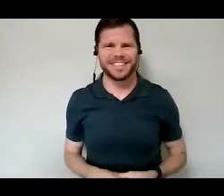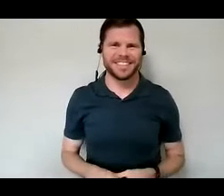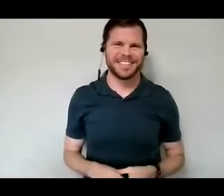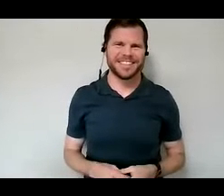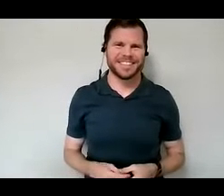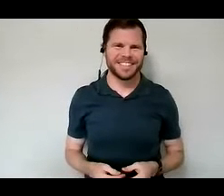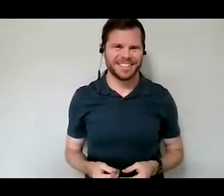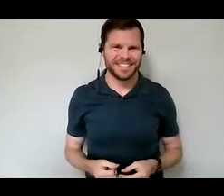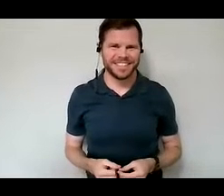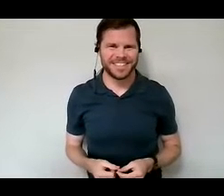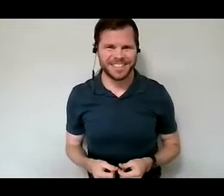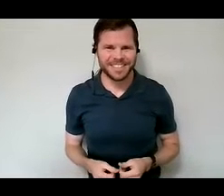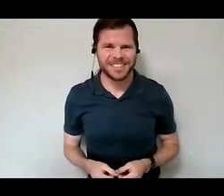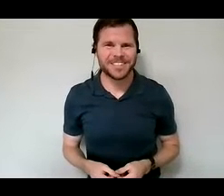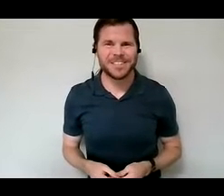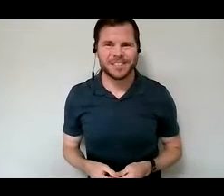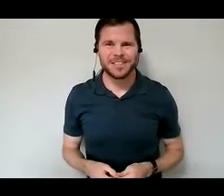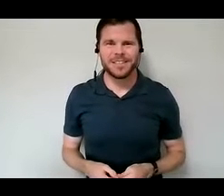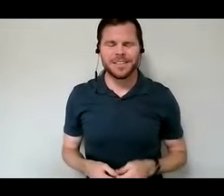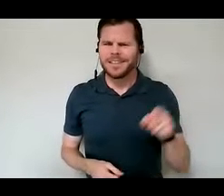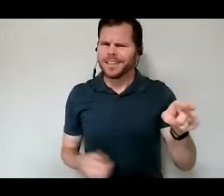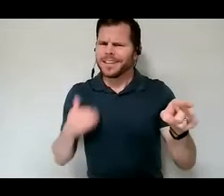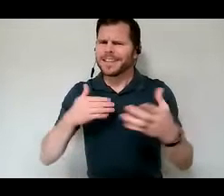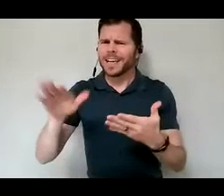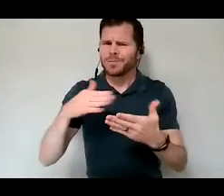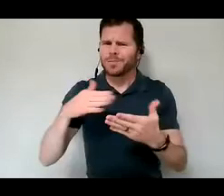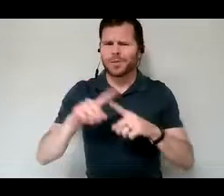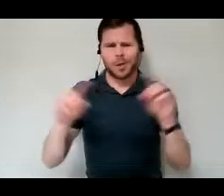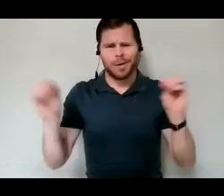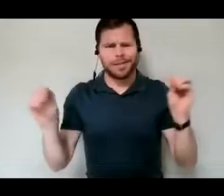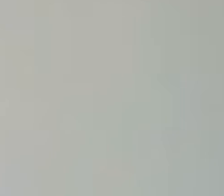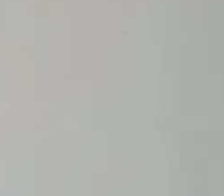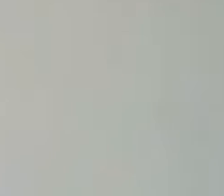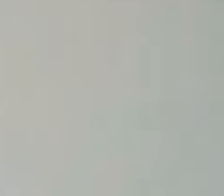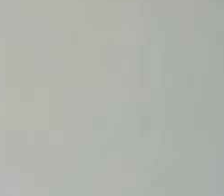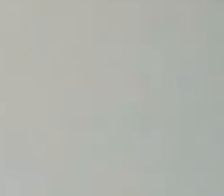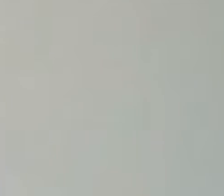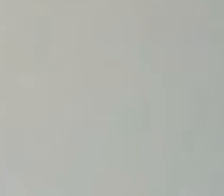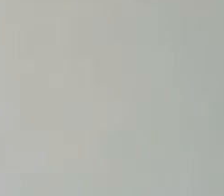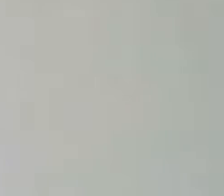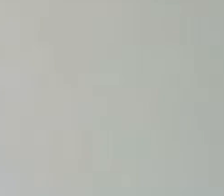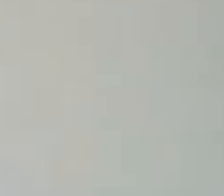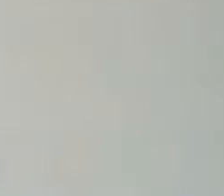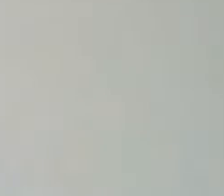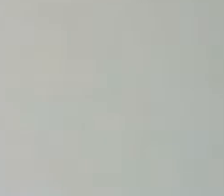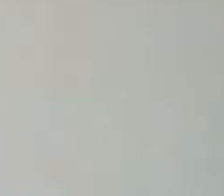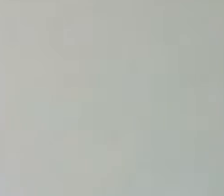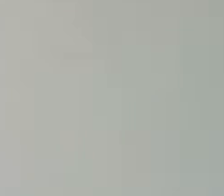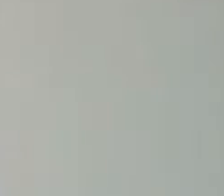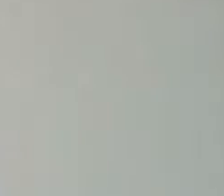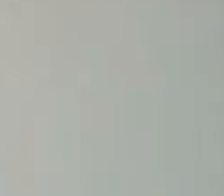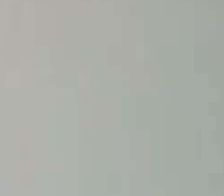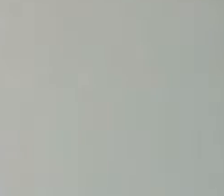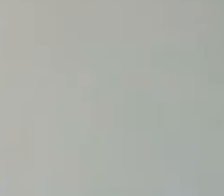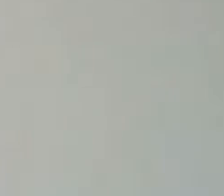Day All right. 4. There is music options. Congratulations to the winners. I'm gonna Thank you for being here redo today. my screen share to